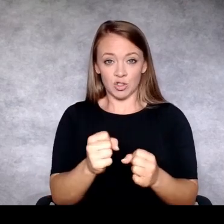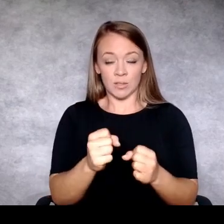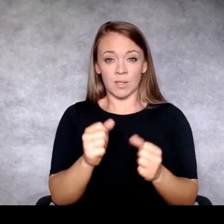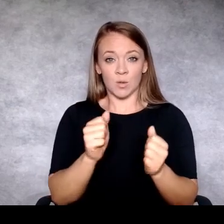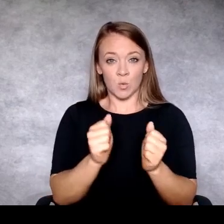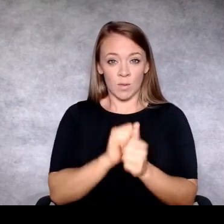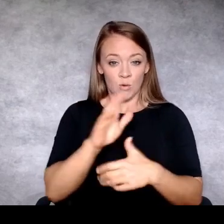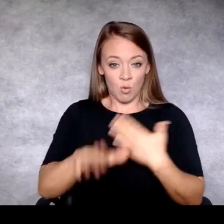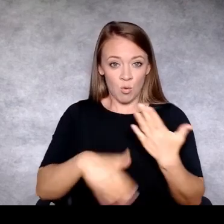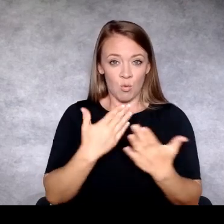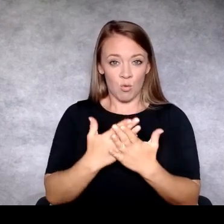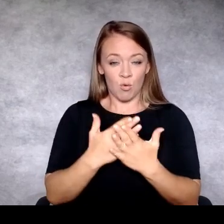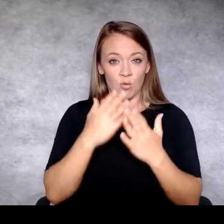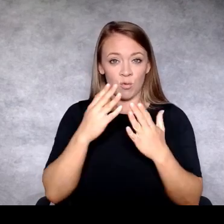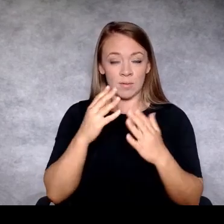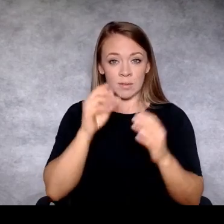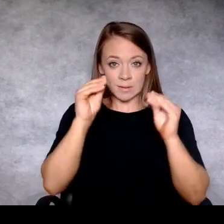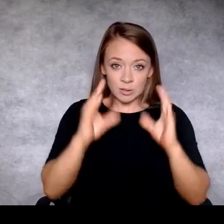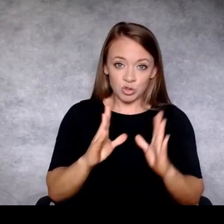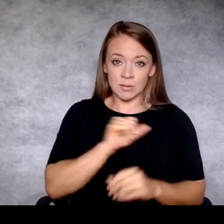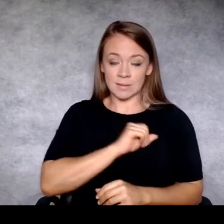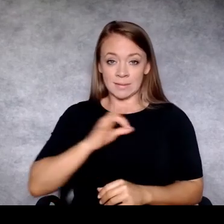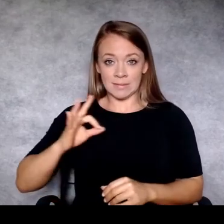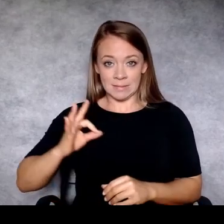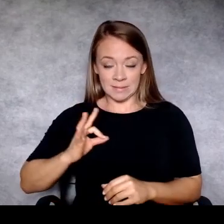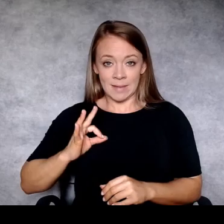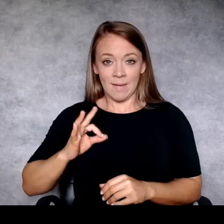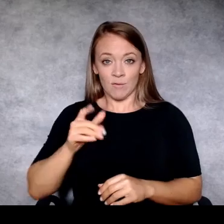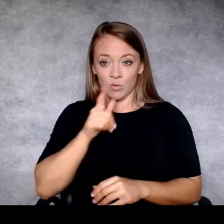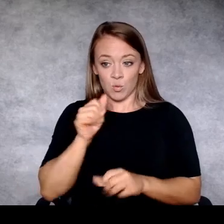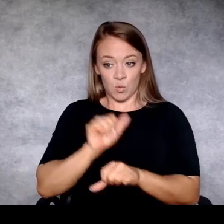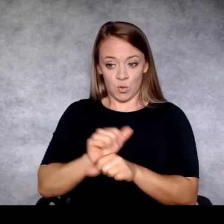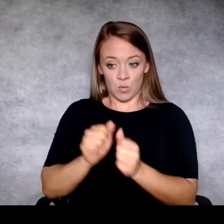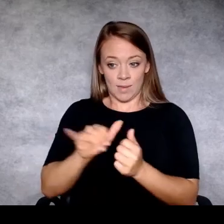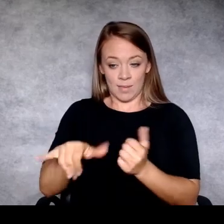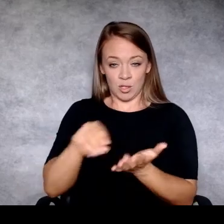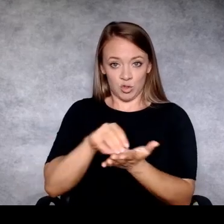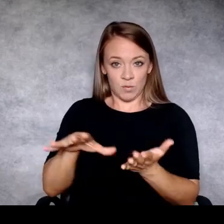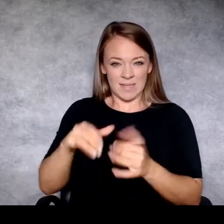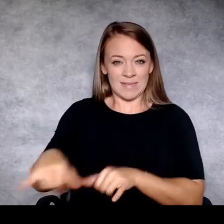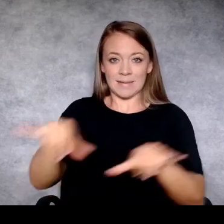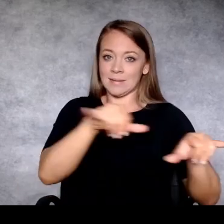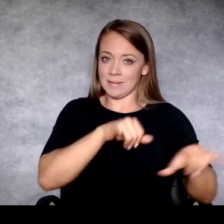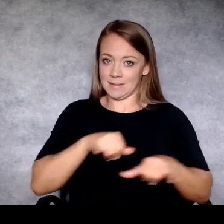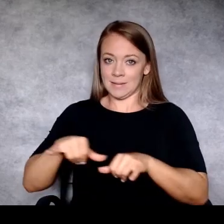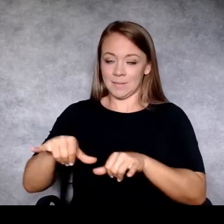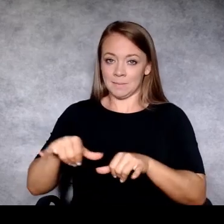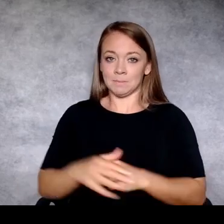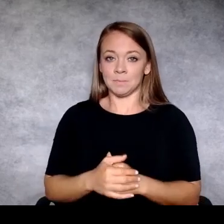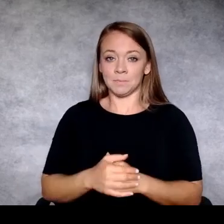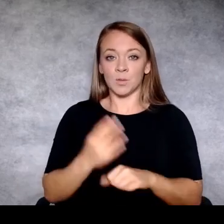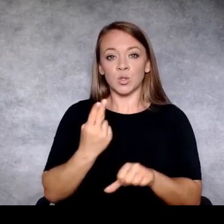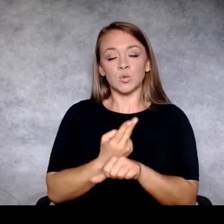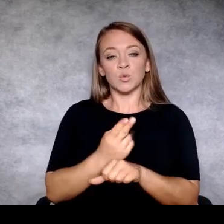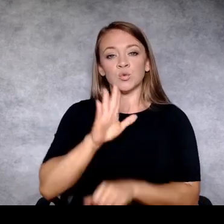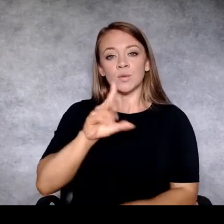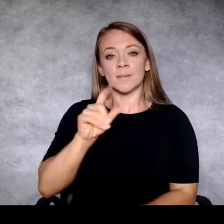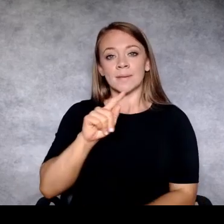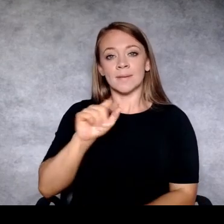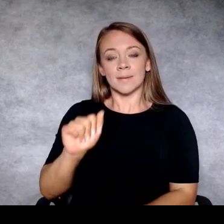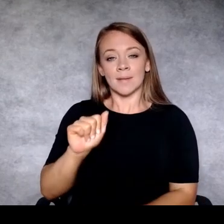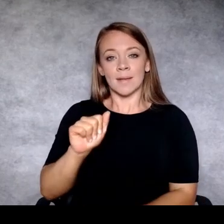classroom teachers, paraprofessional, and related service providers can be consistent. Finally, use your data to drive